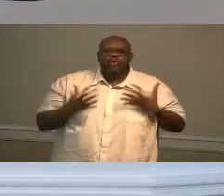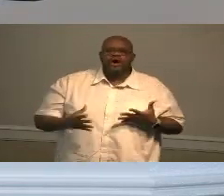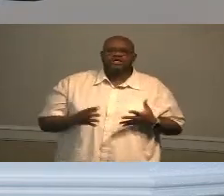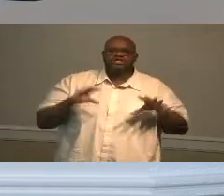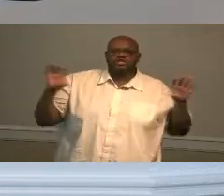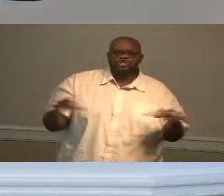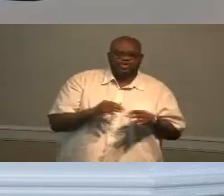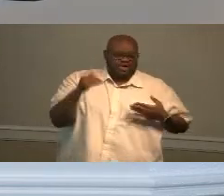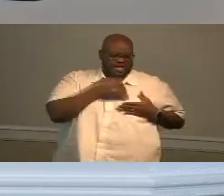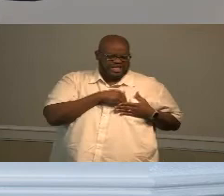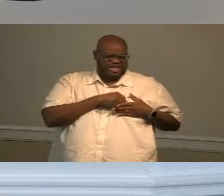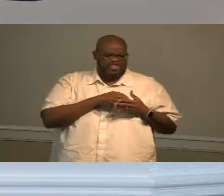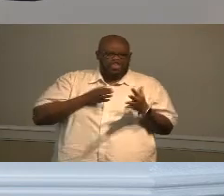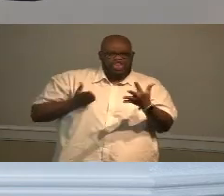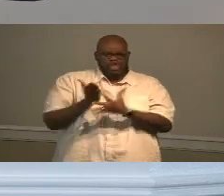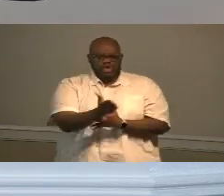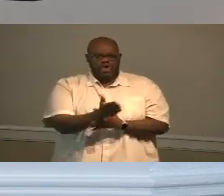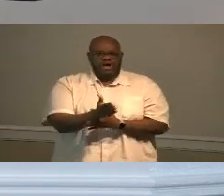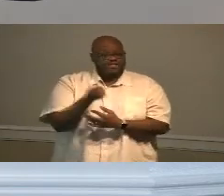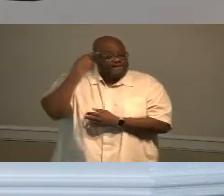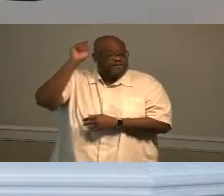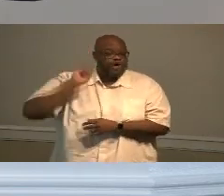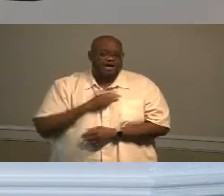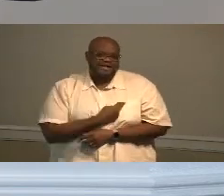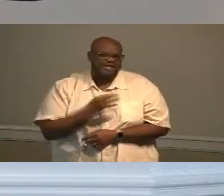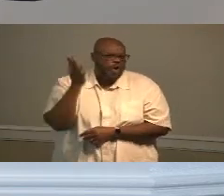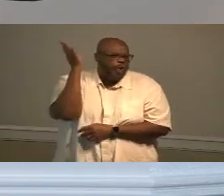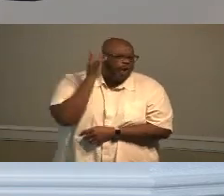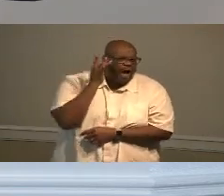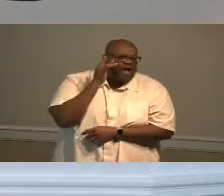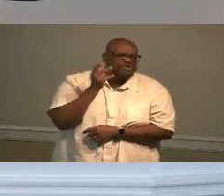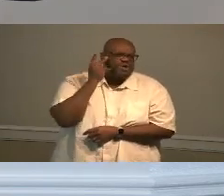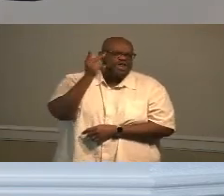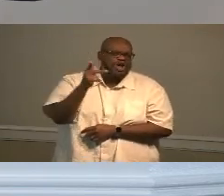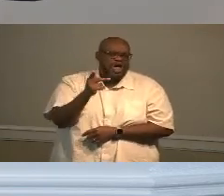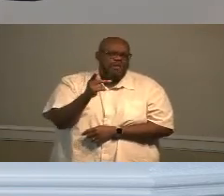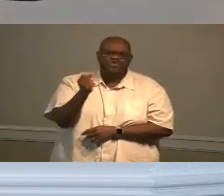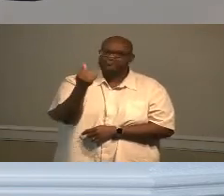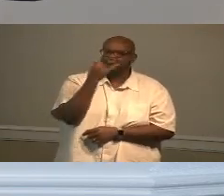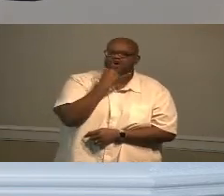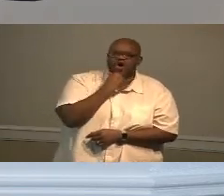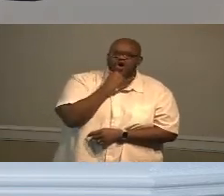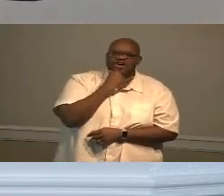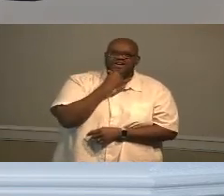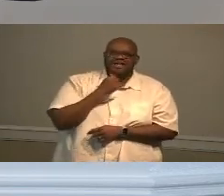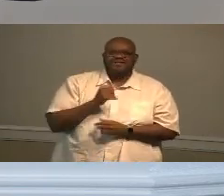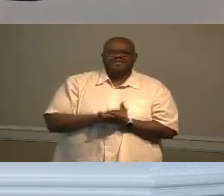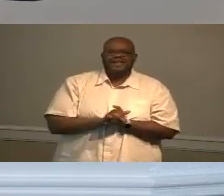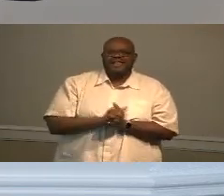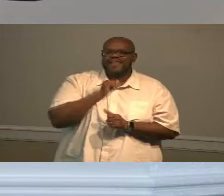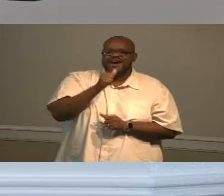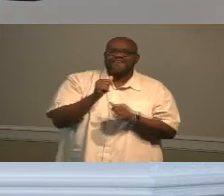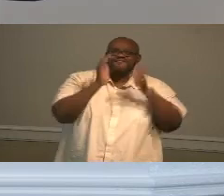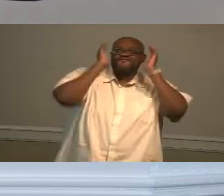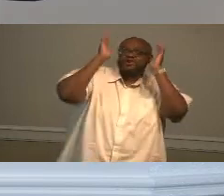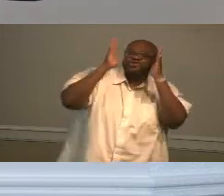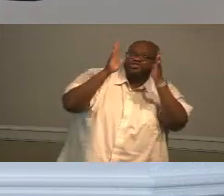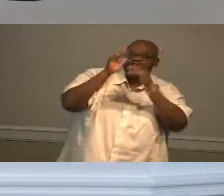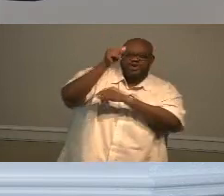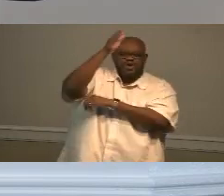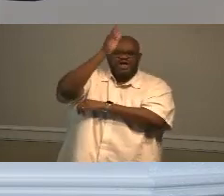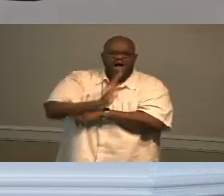and for us, because we start looking at what's wrong instead of gazing on God and thanking him for what's